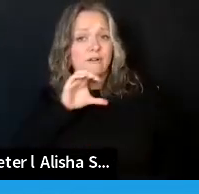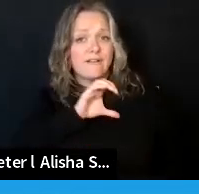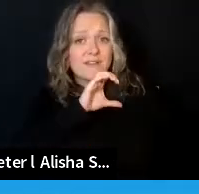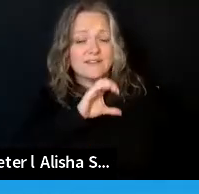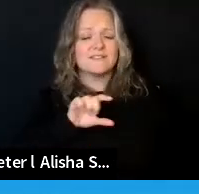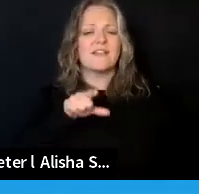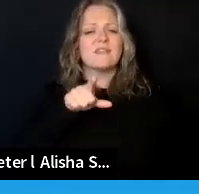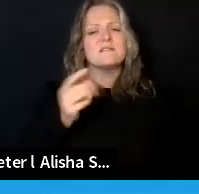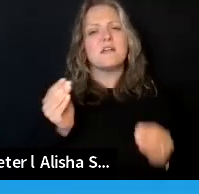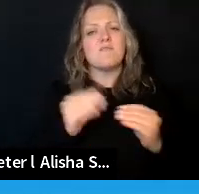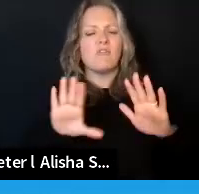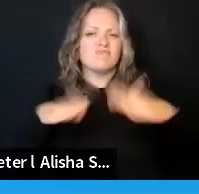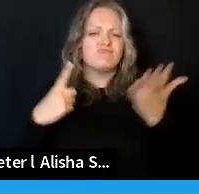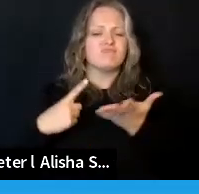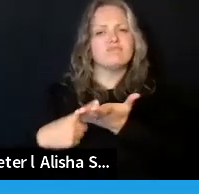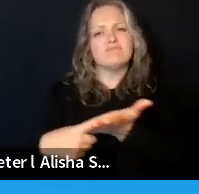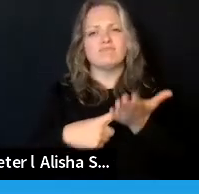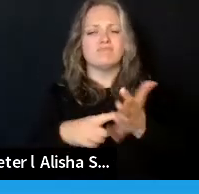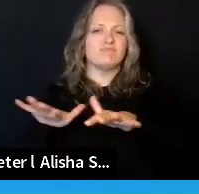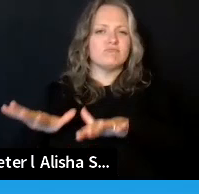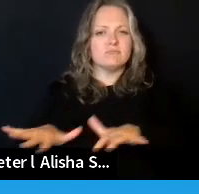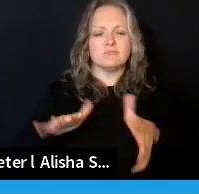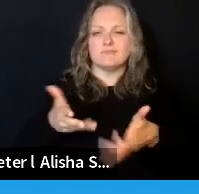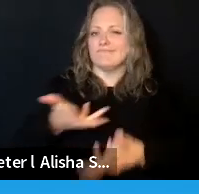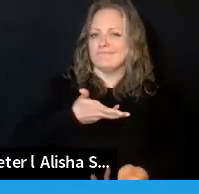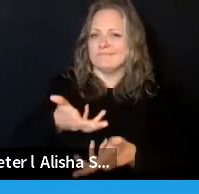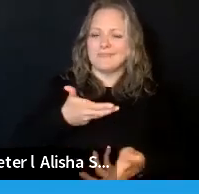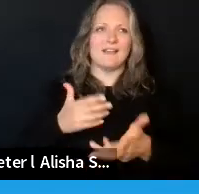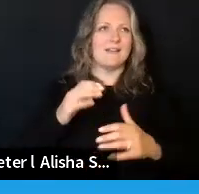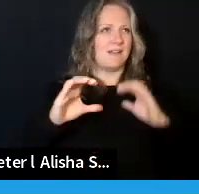of conversation style